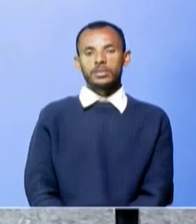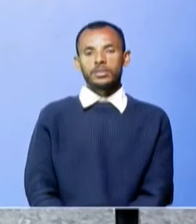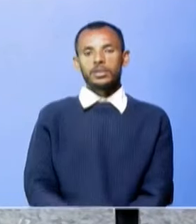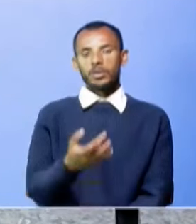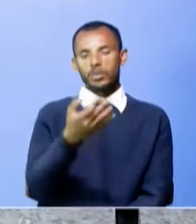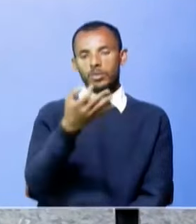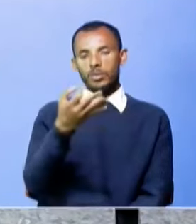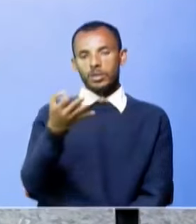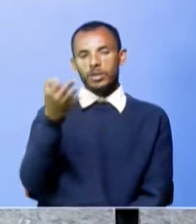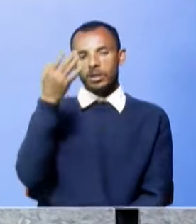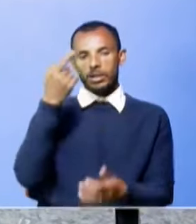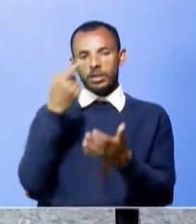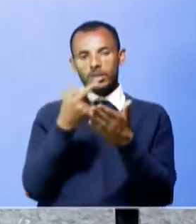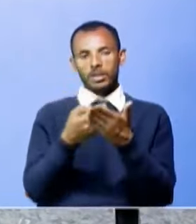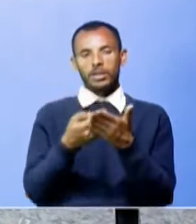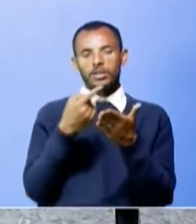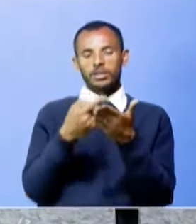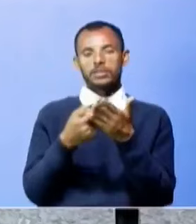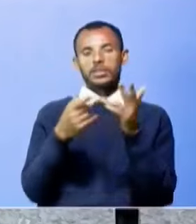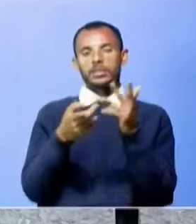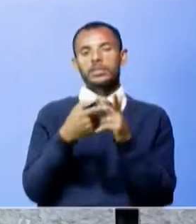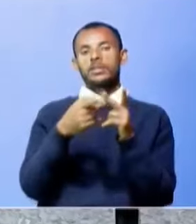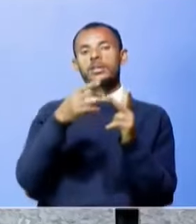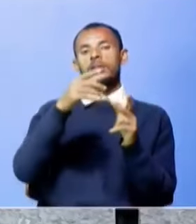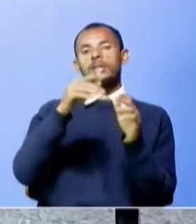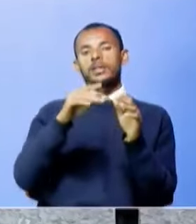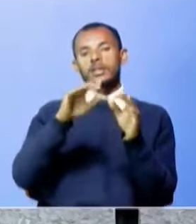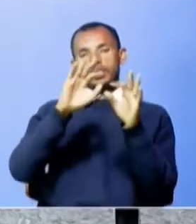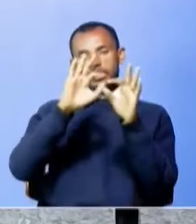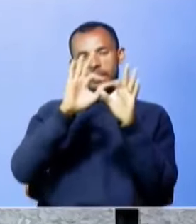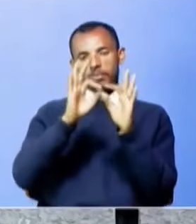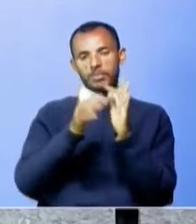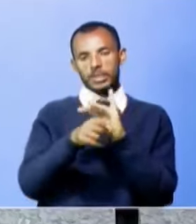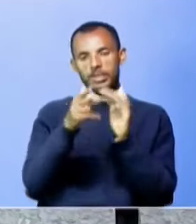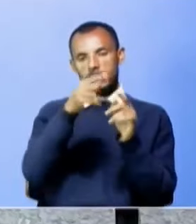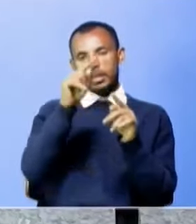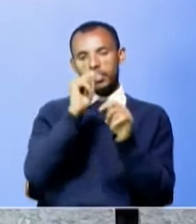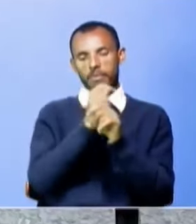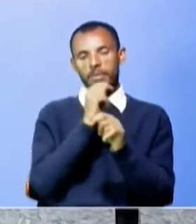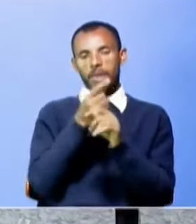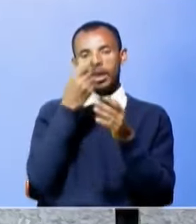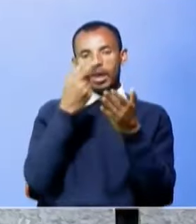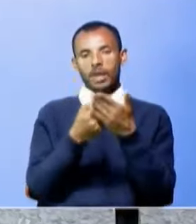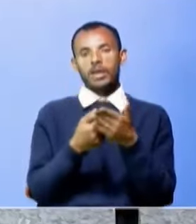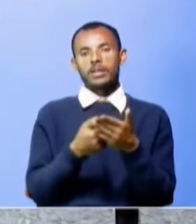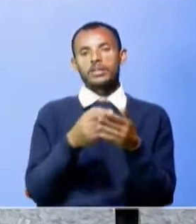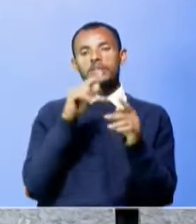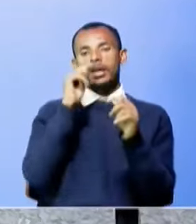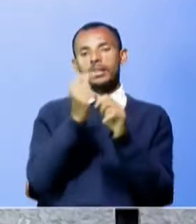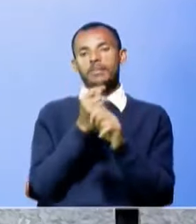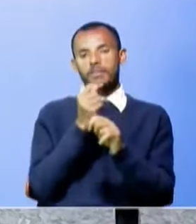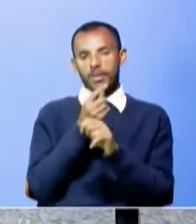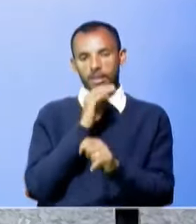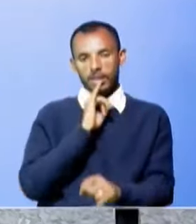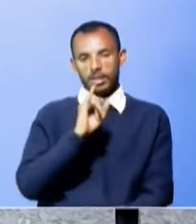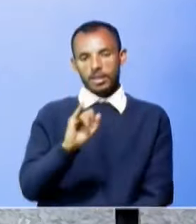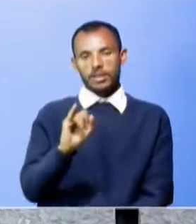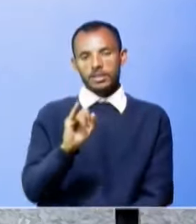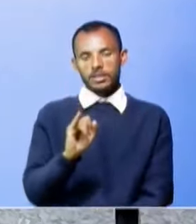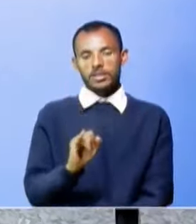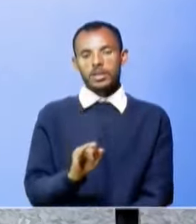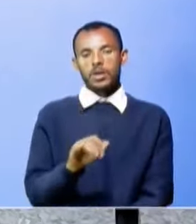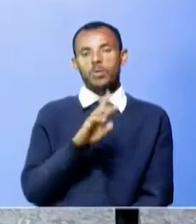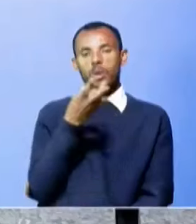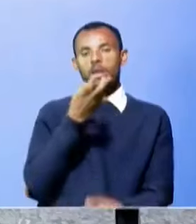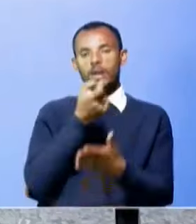Well, here in the third example, there is an activity. Here, the activity is